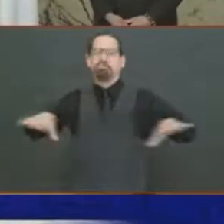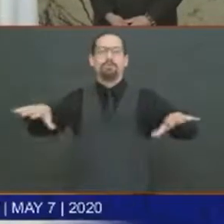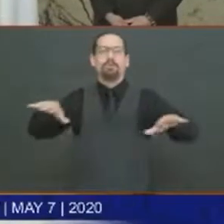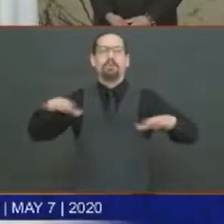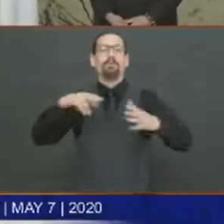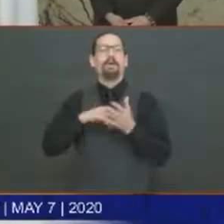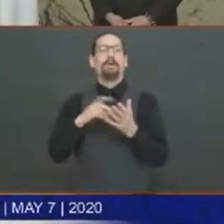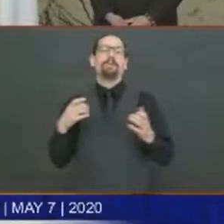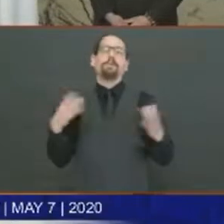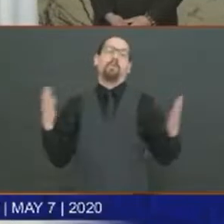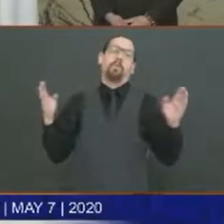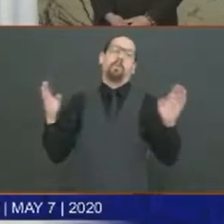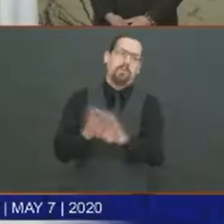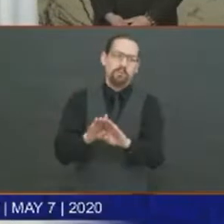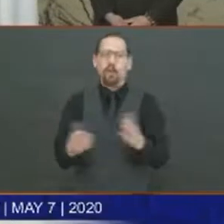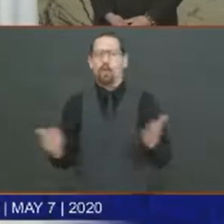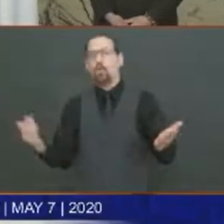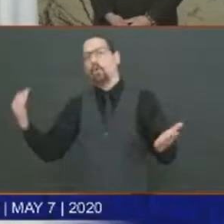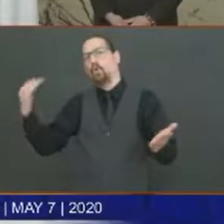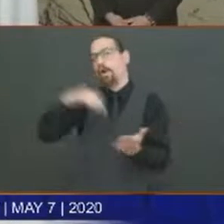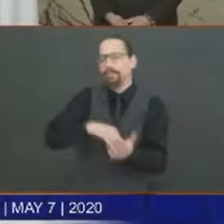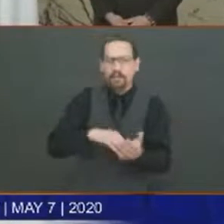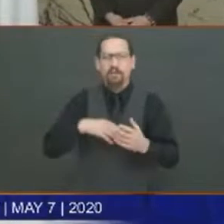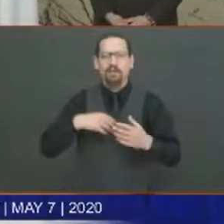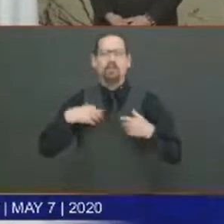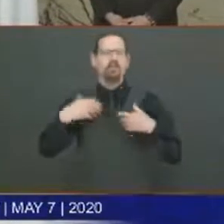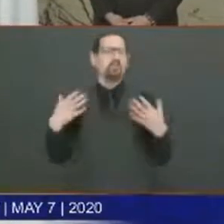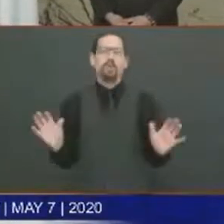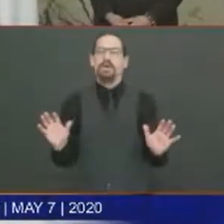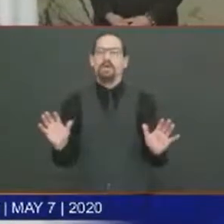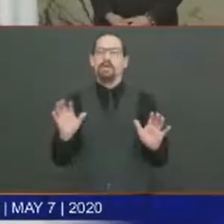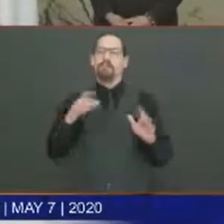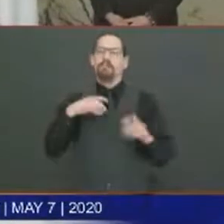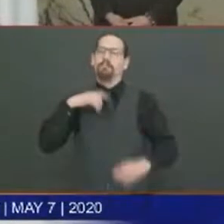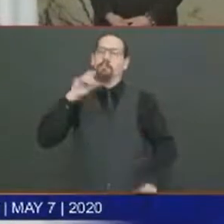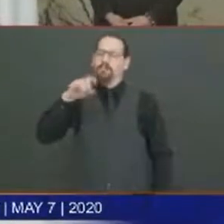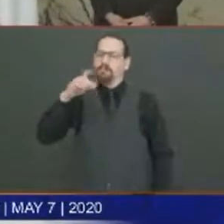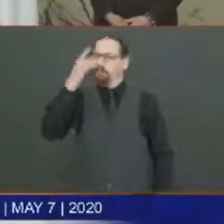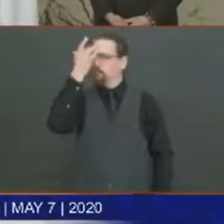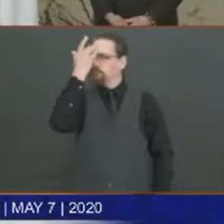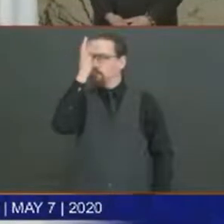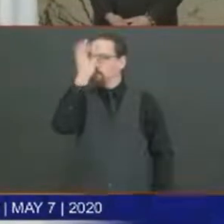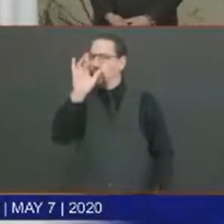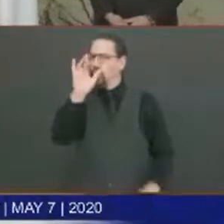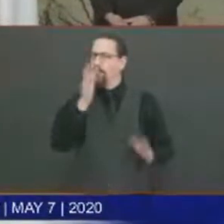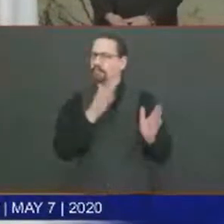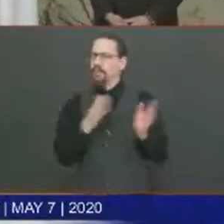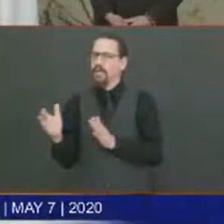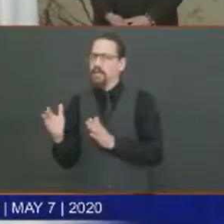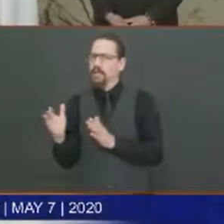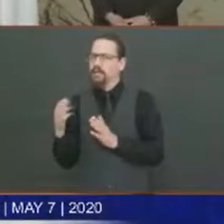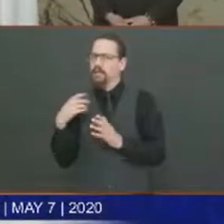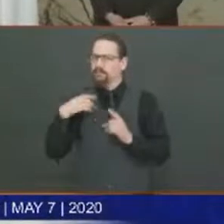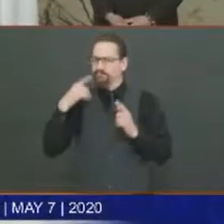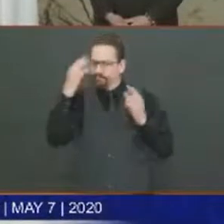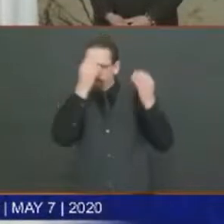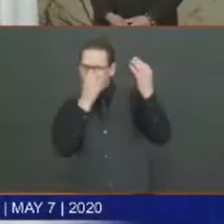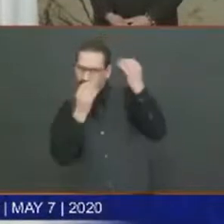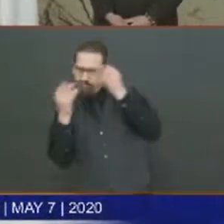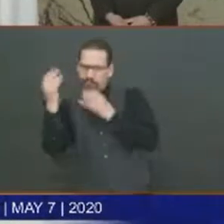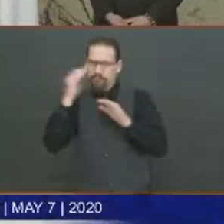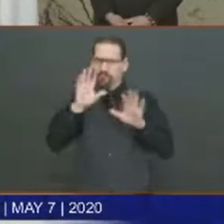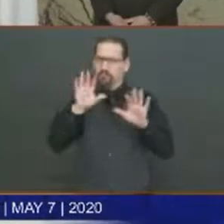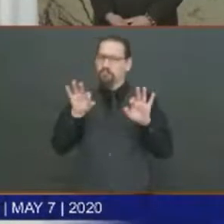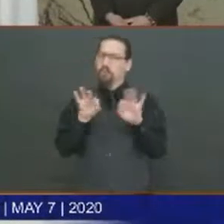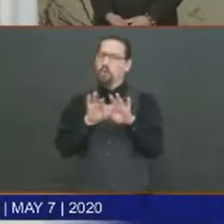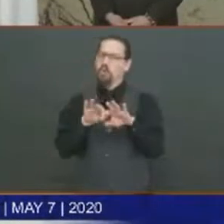So what does that mean? It means we have to be smart about it, we have to be thoughtful, and we have to go slow. If we have learned